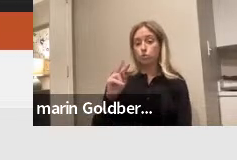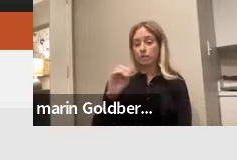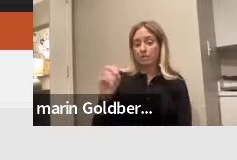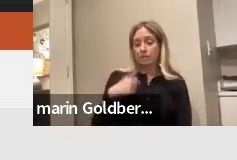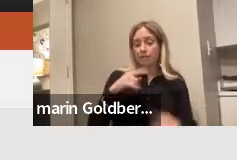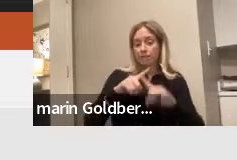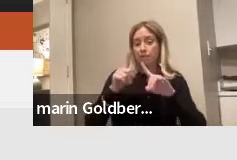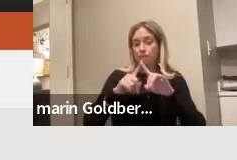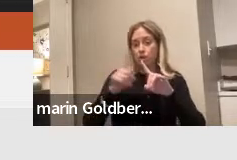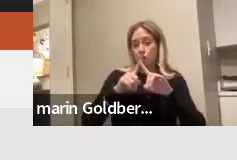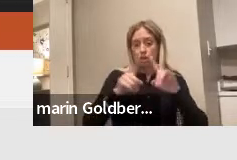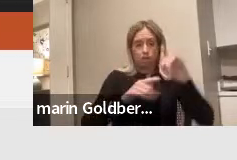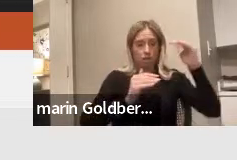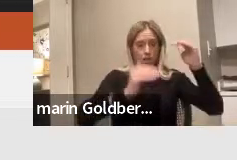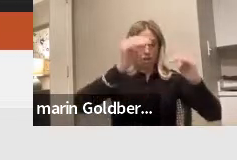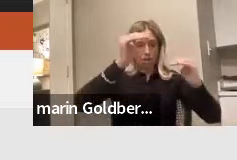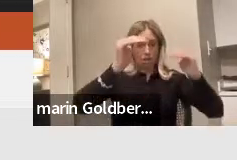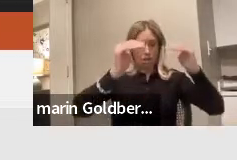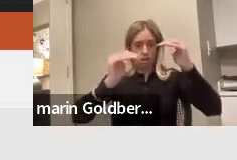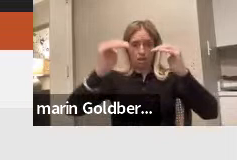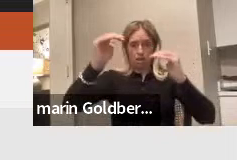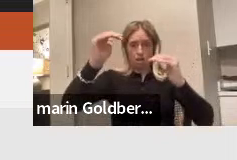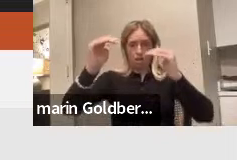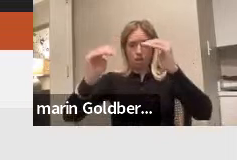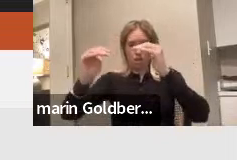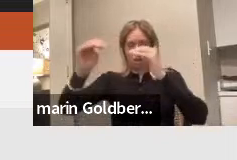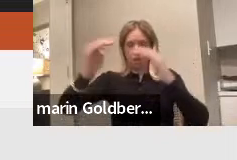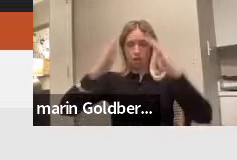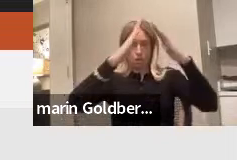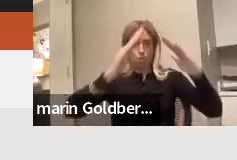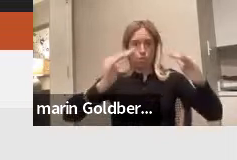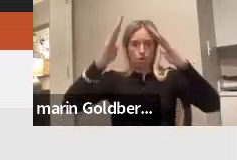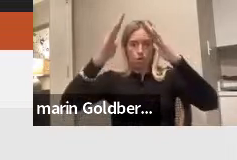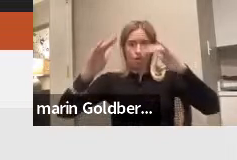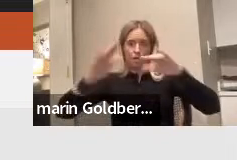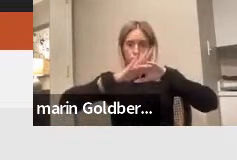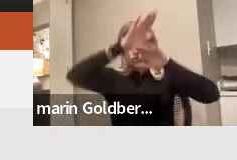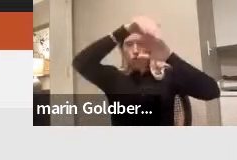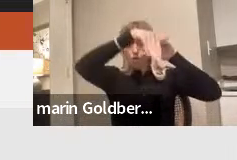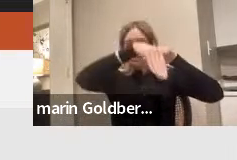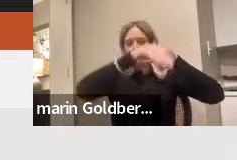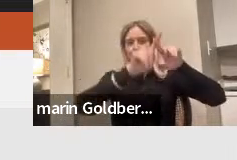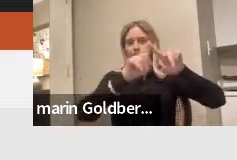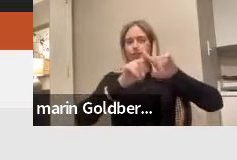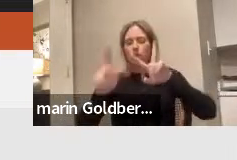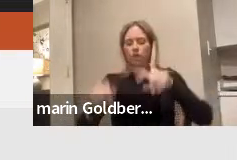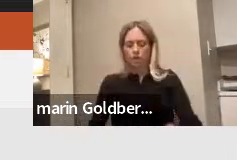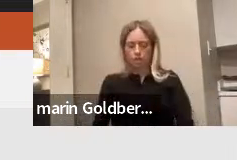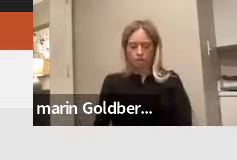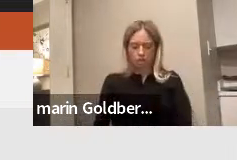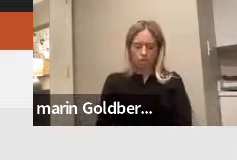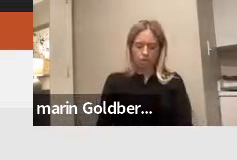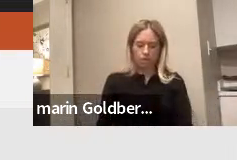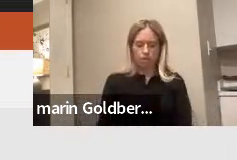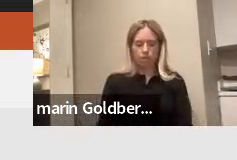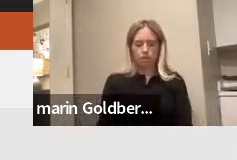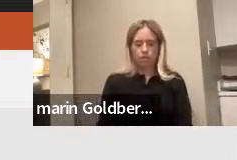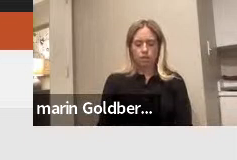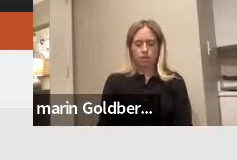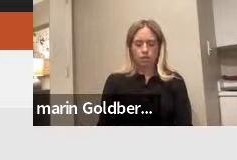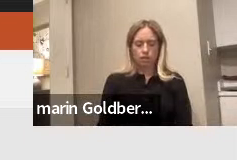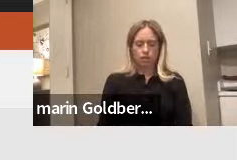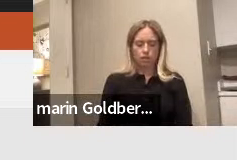Again, highlight the different porch roof awnings, also different building